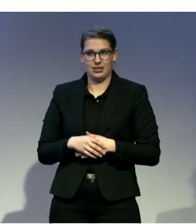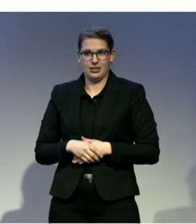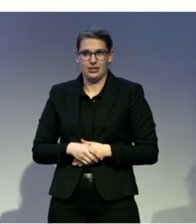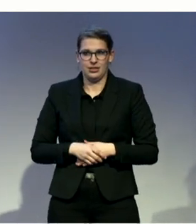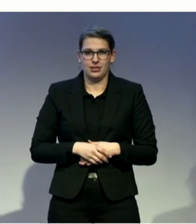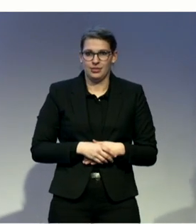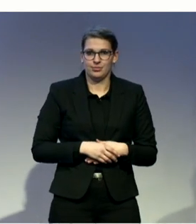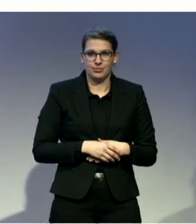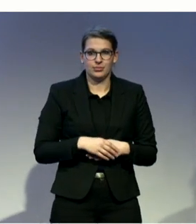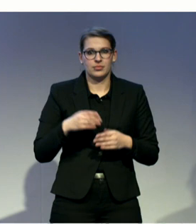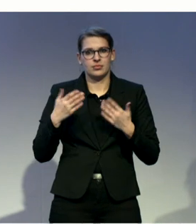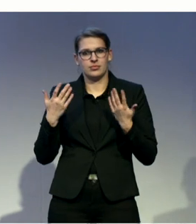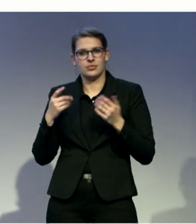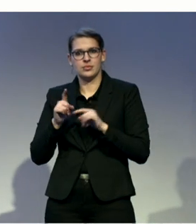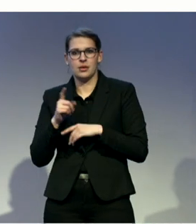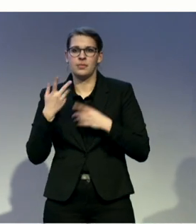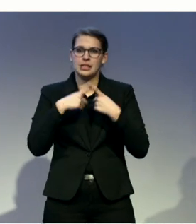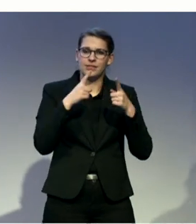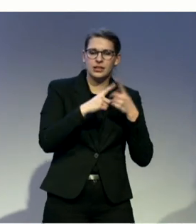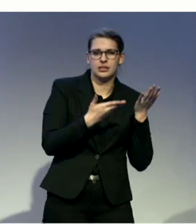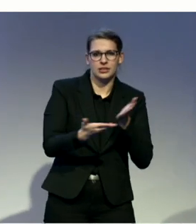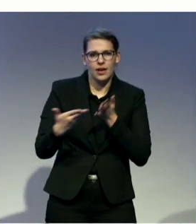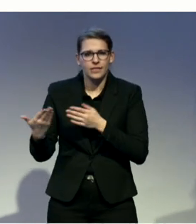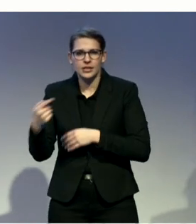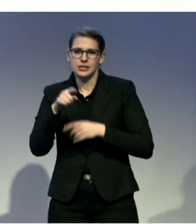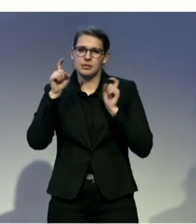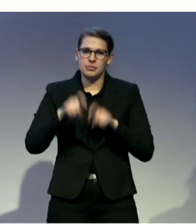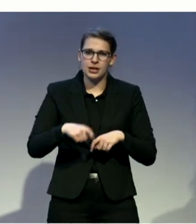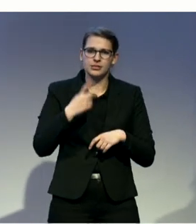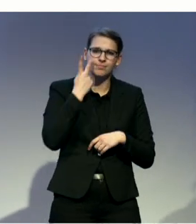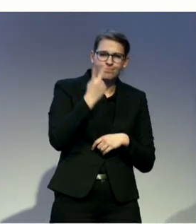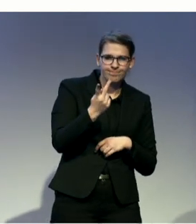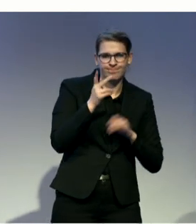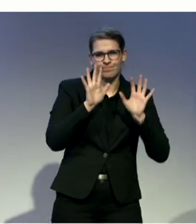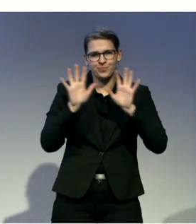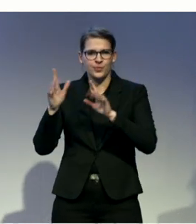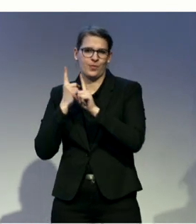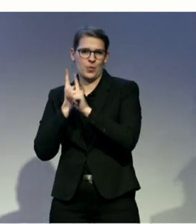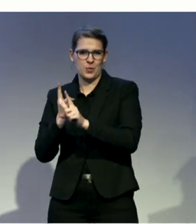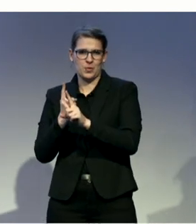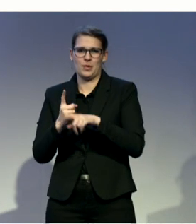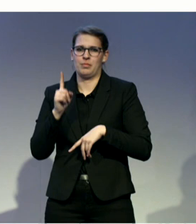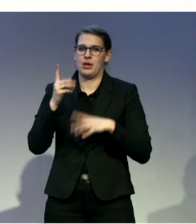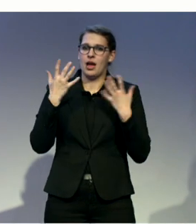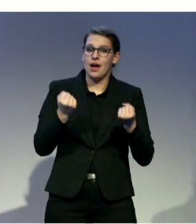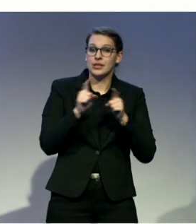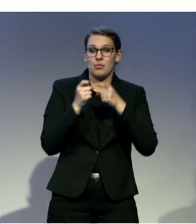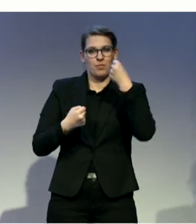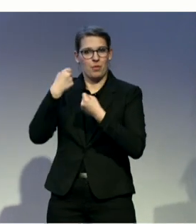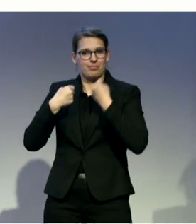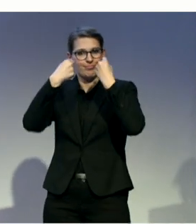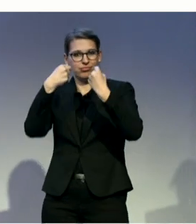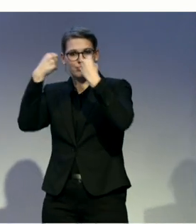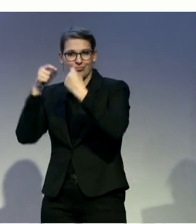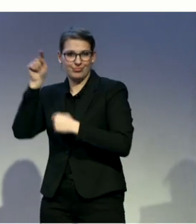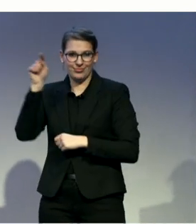each service, we imagine like a mobile team composed by psychologists, social workers,